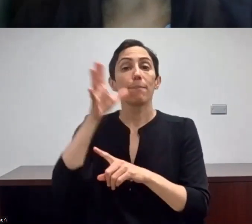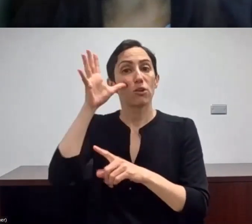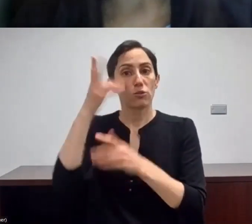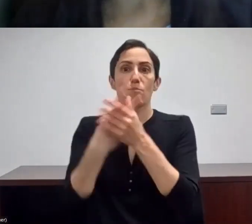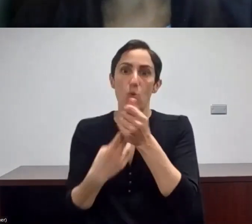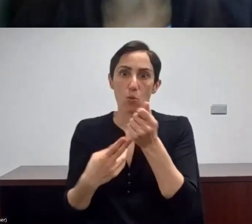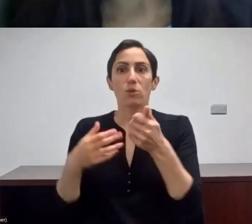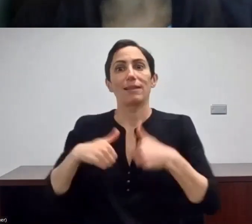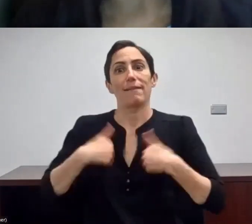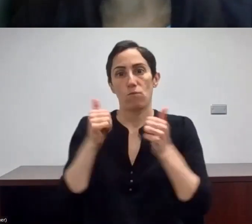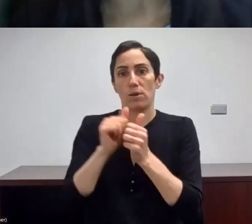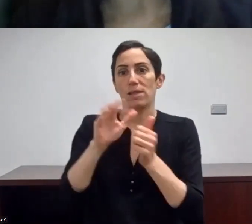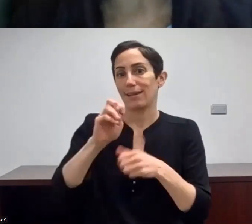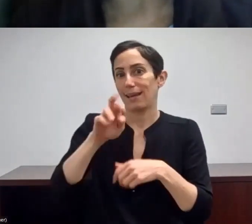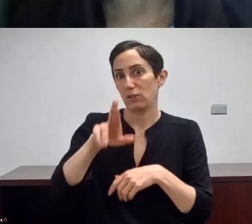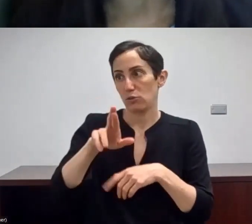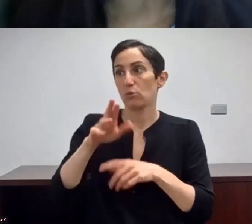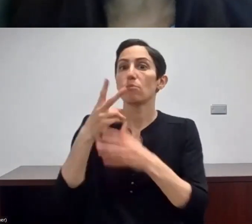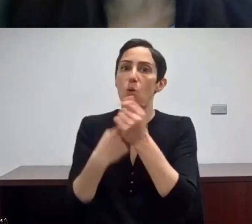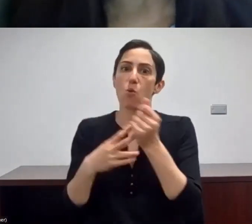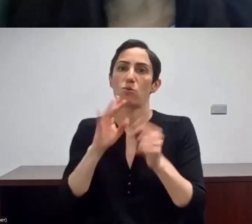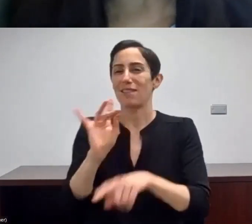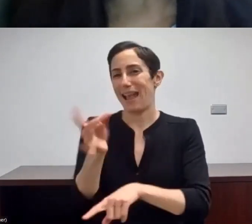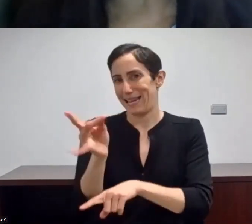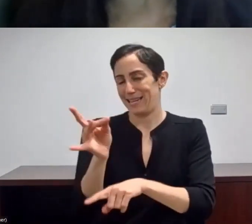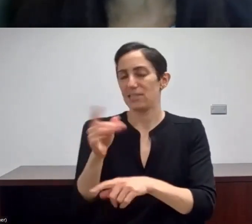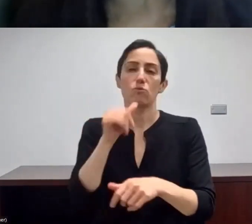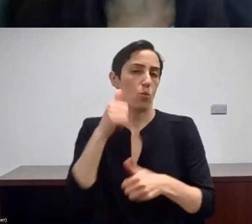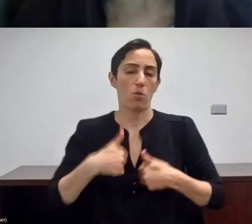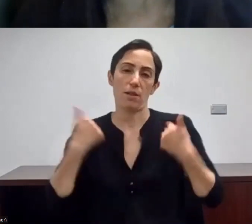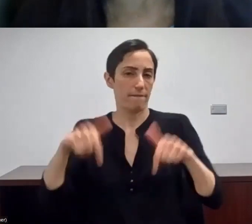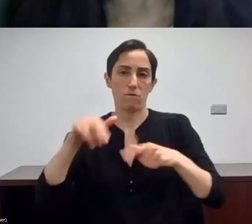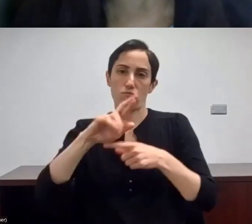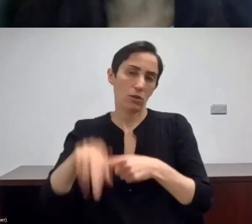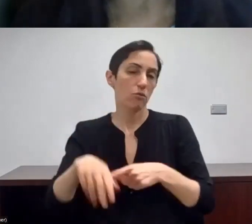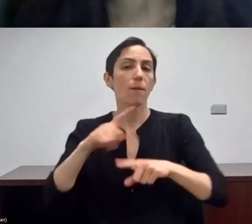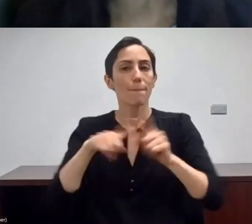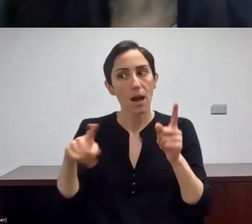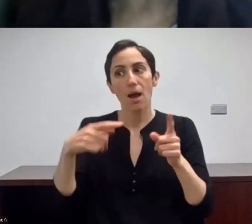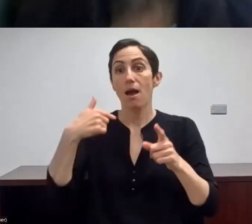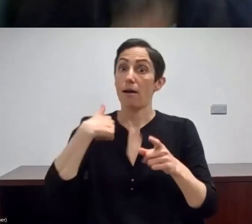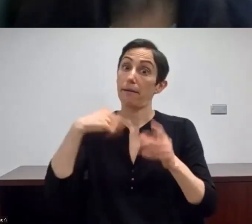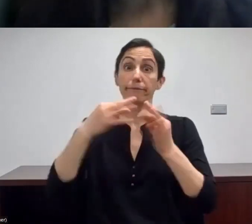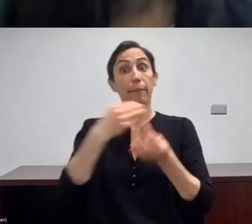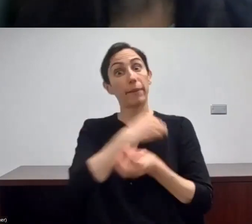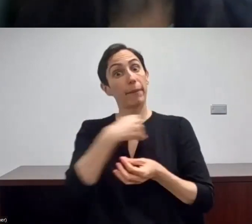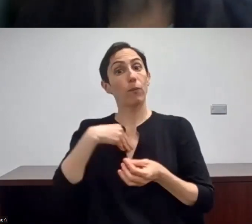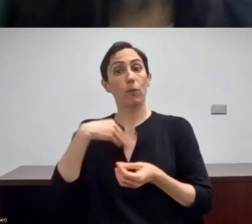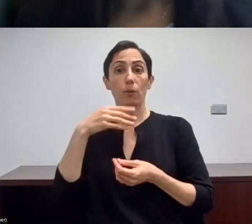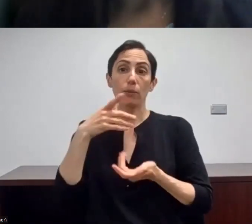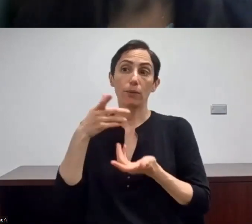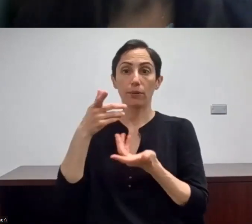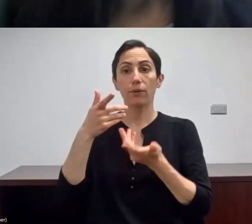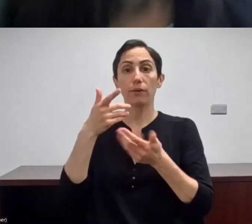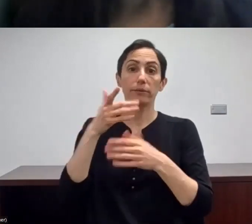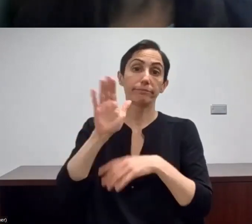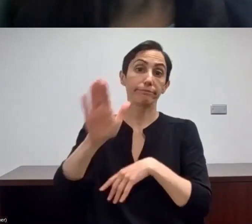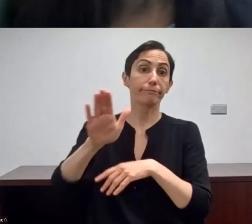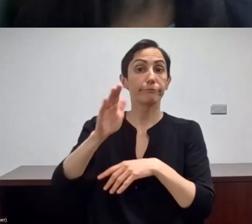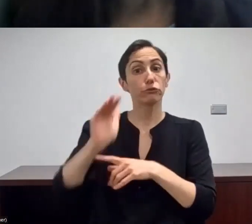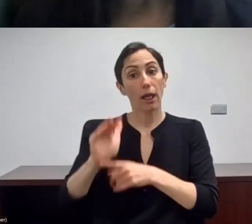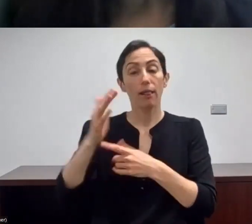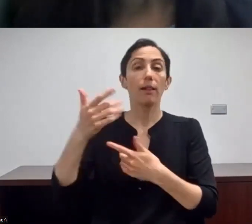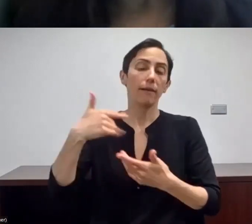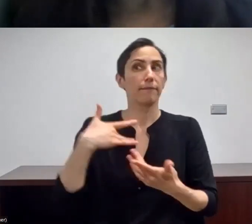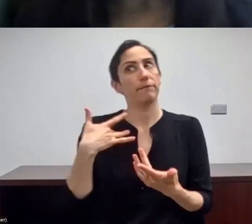but I found today's discussion very informative as a family member. So thank you very much for that comment. There's